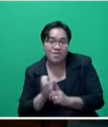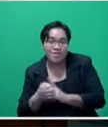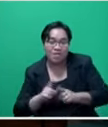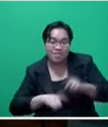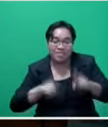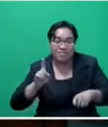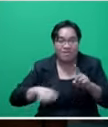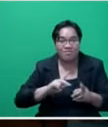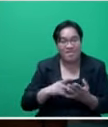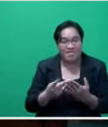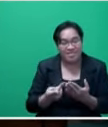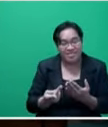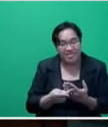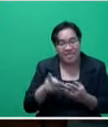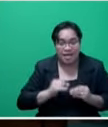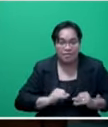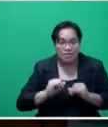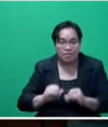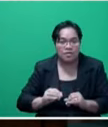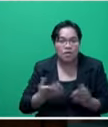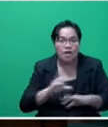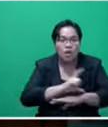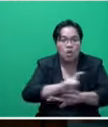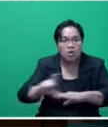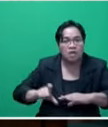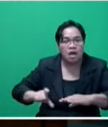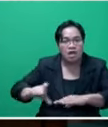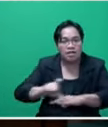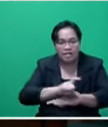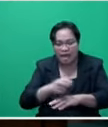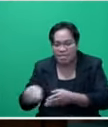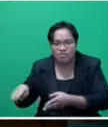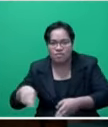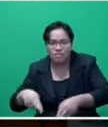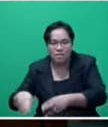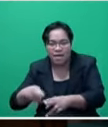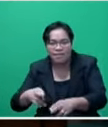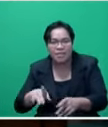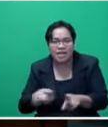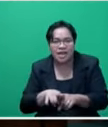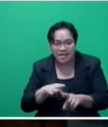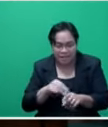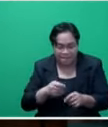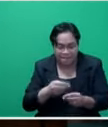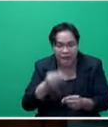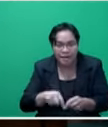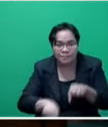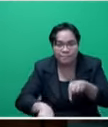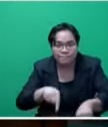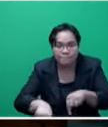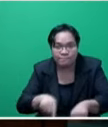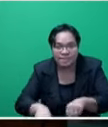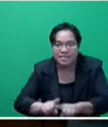incentives implemented in our coastal areas and riverbanks, such as the planting of mangroves and vetiver grass